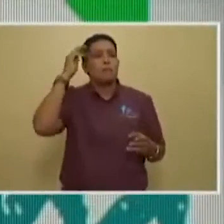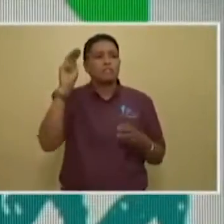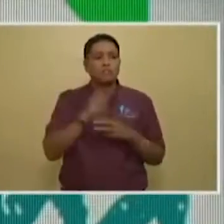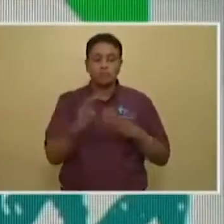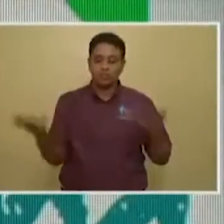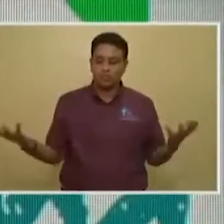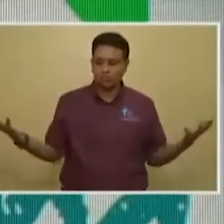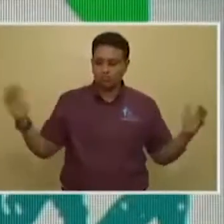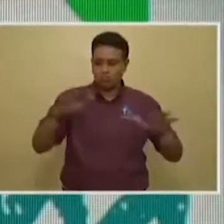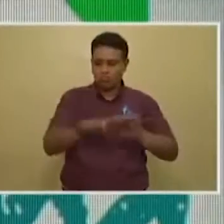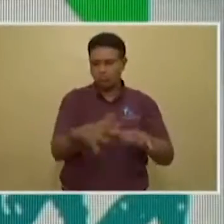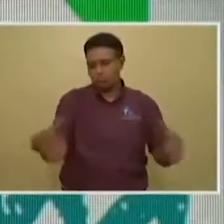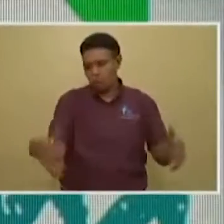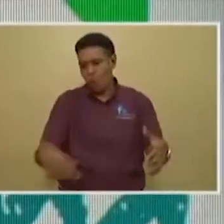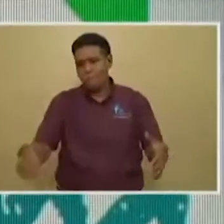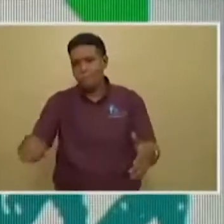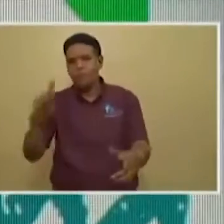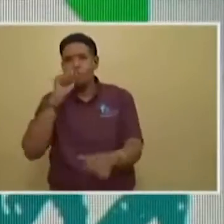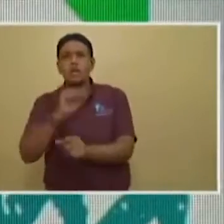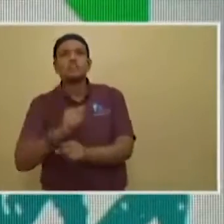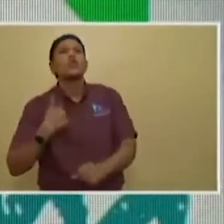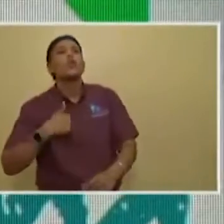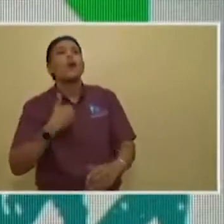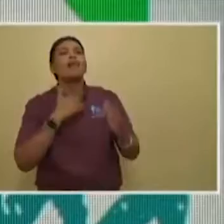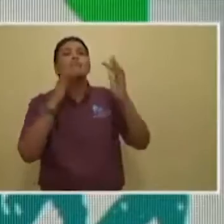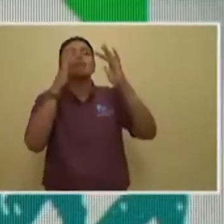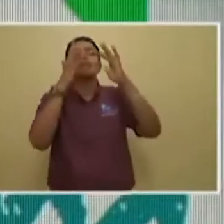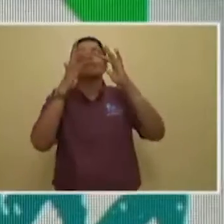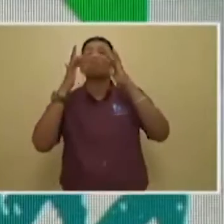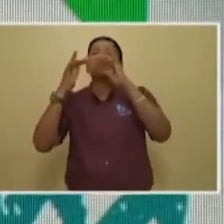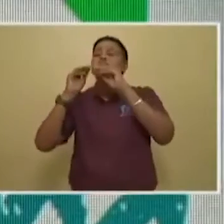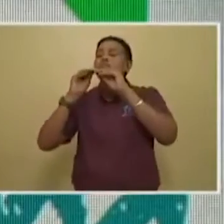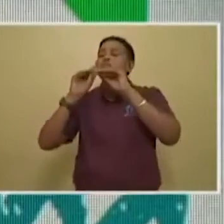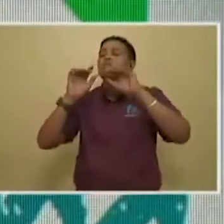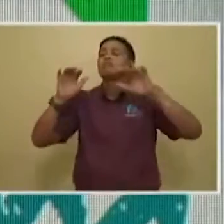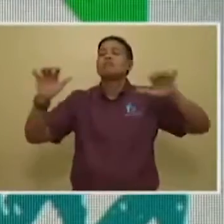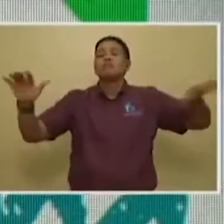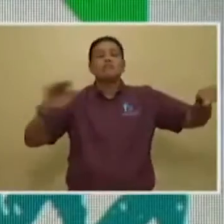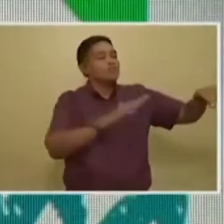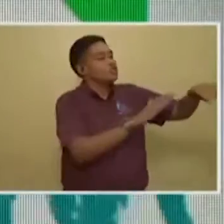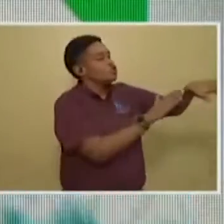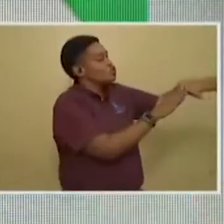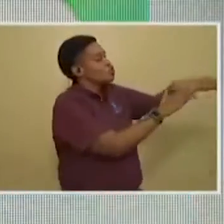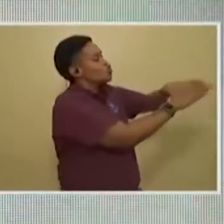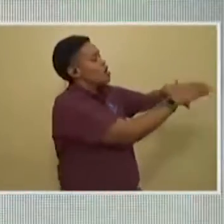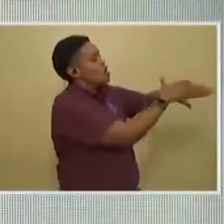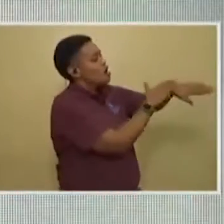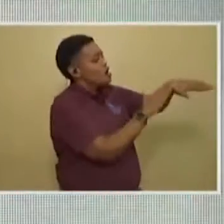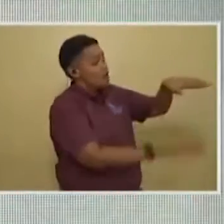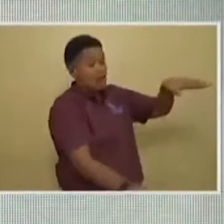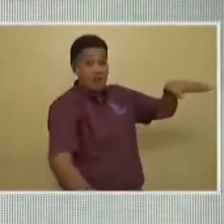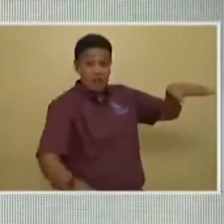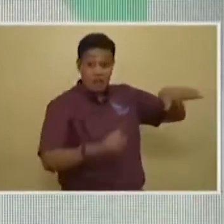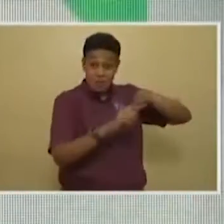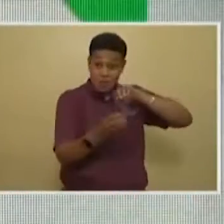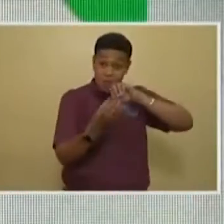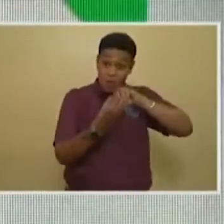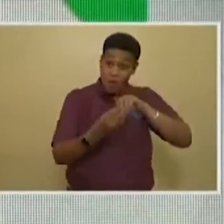ministry to ensure that we have broadband connectivity across Jamaica, but more specifically,